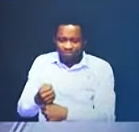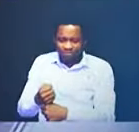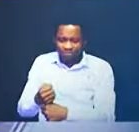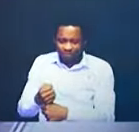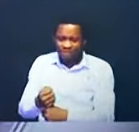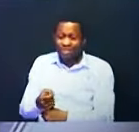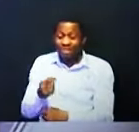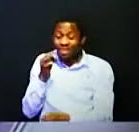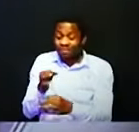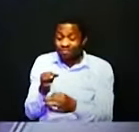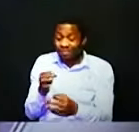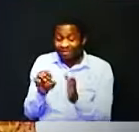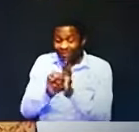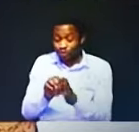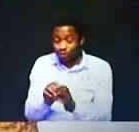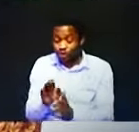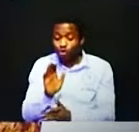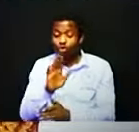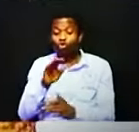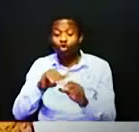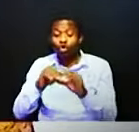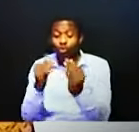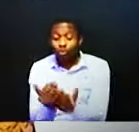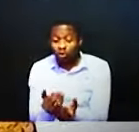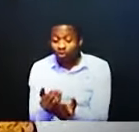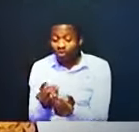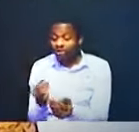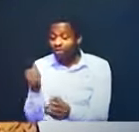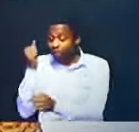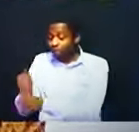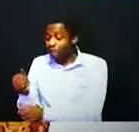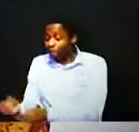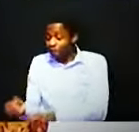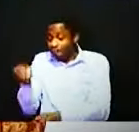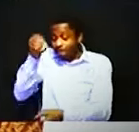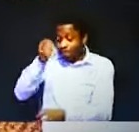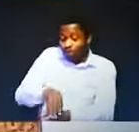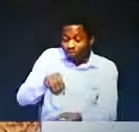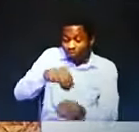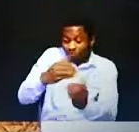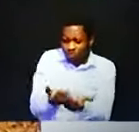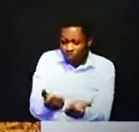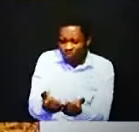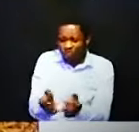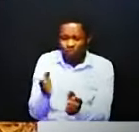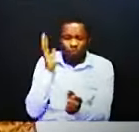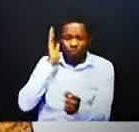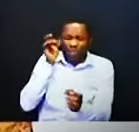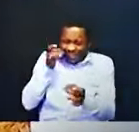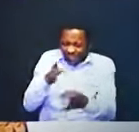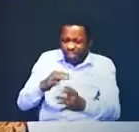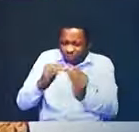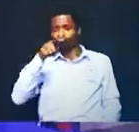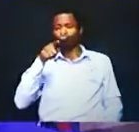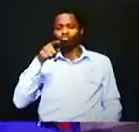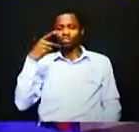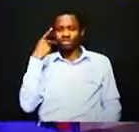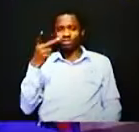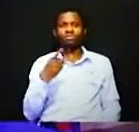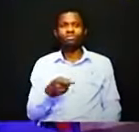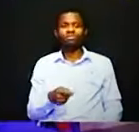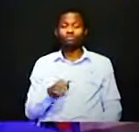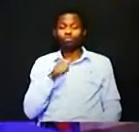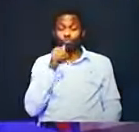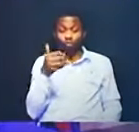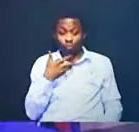eschew evil. Nipa bi owa wo chire duane bi se fufu a tensin kura odi betum no wo hun tensin na won pese wodi wani hwe menka